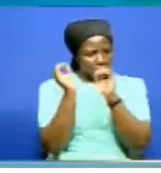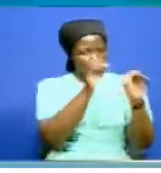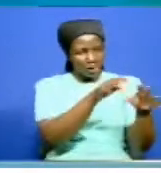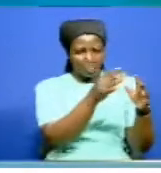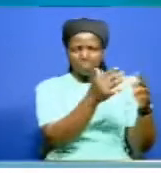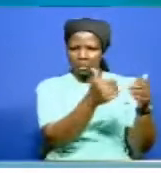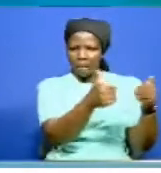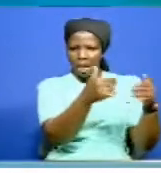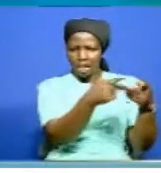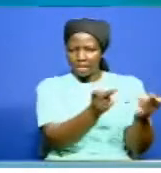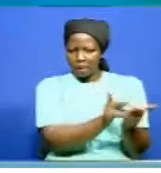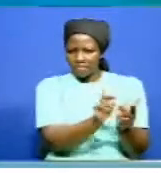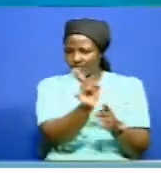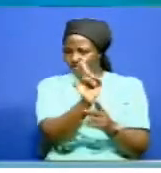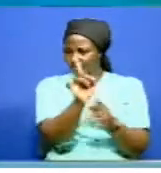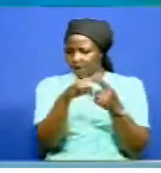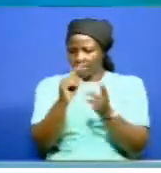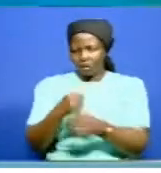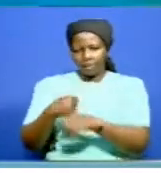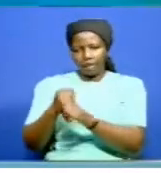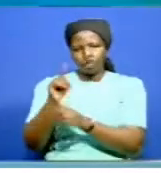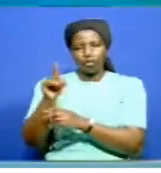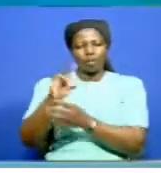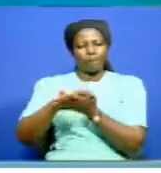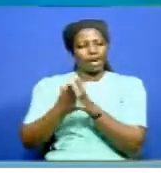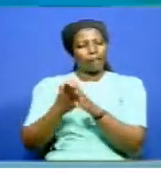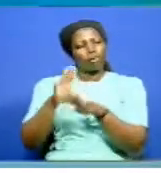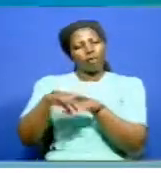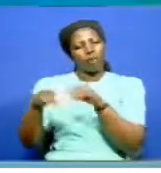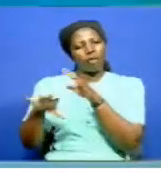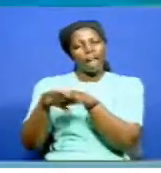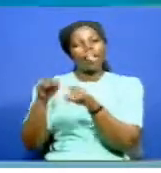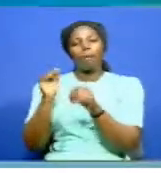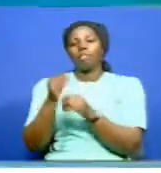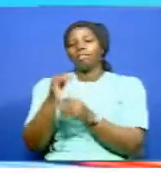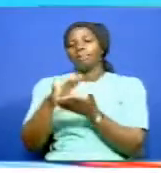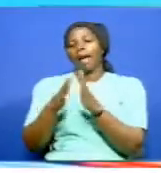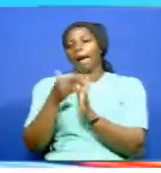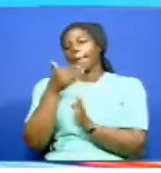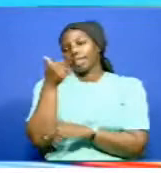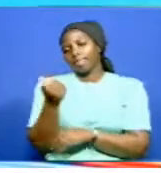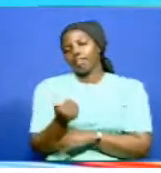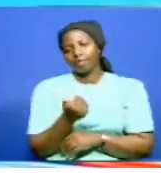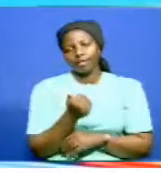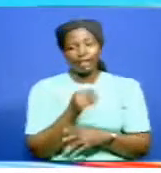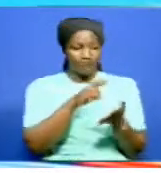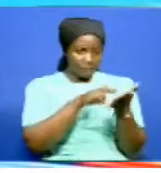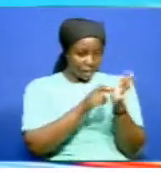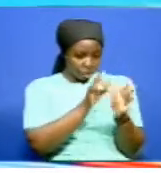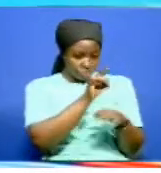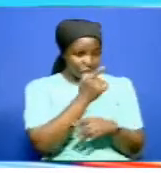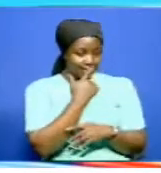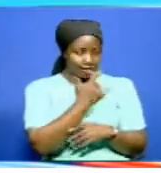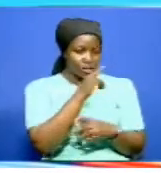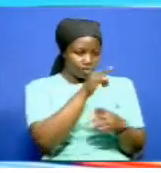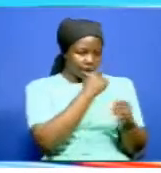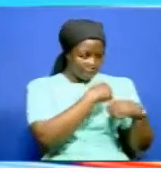you so that you're more comfortable and you get better. In short, you're saying that you've also put in measures